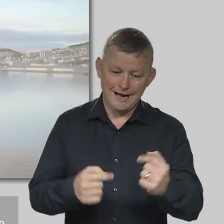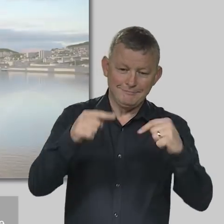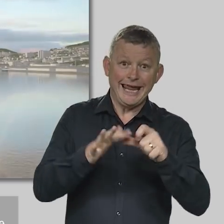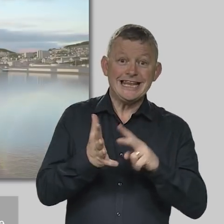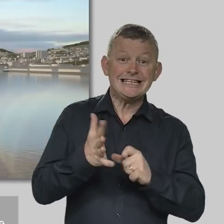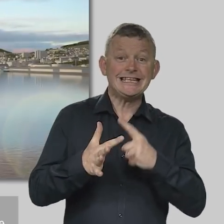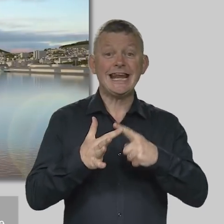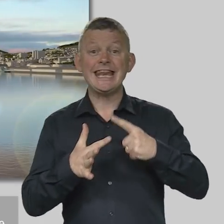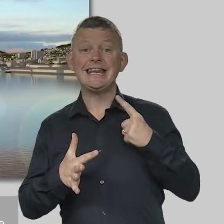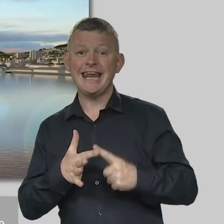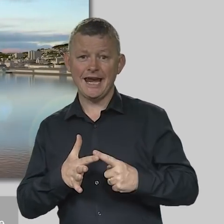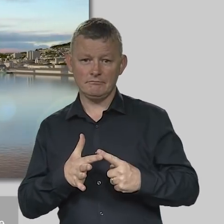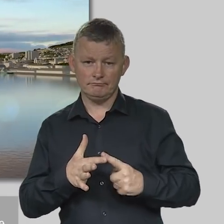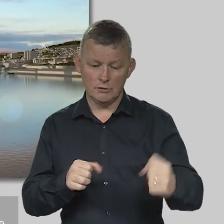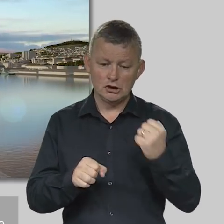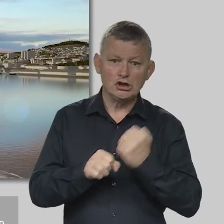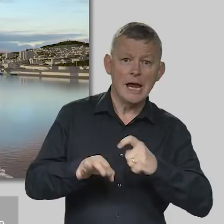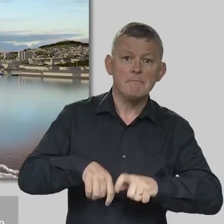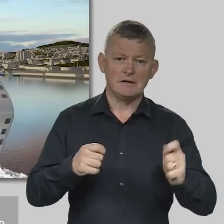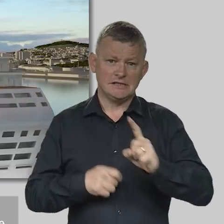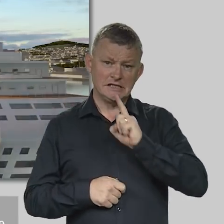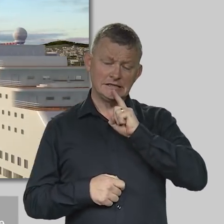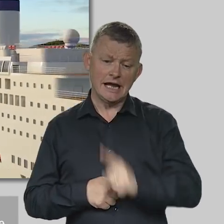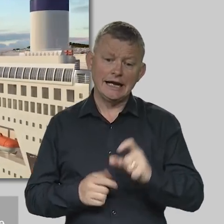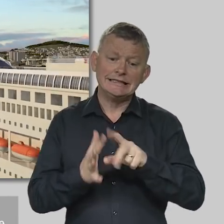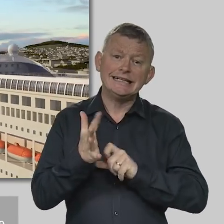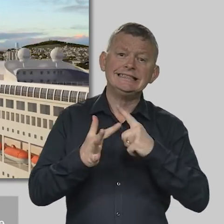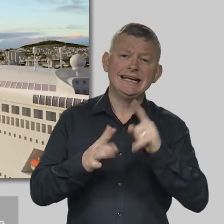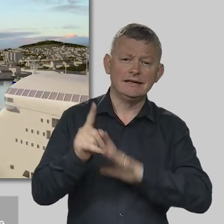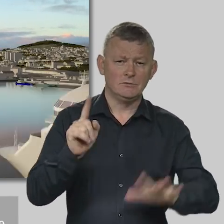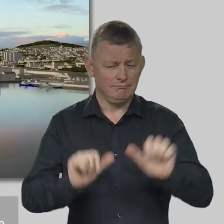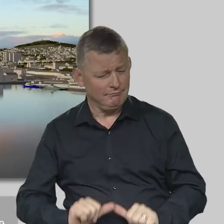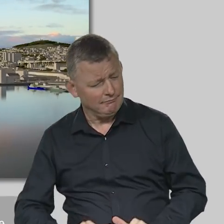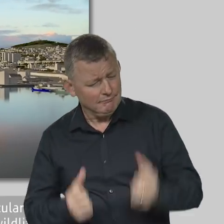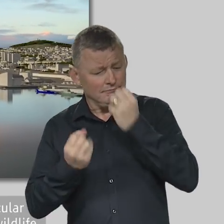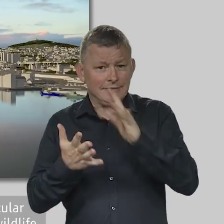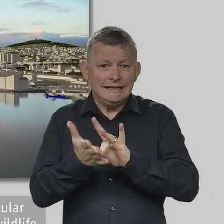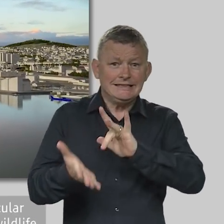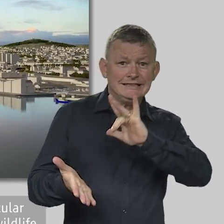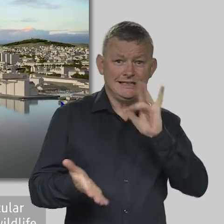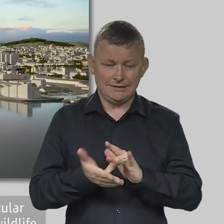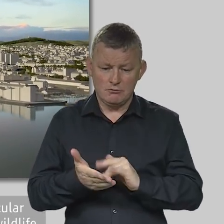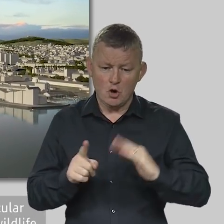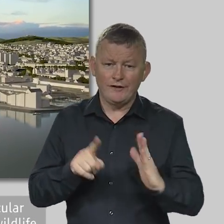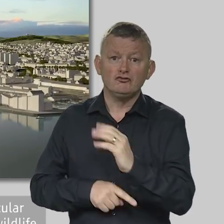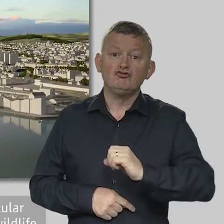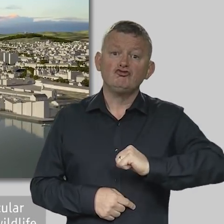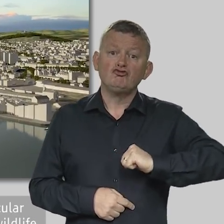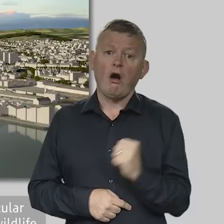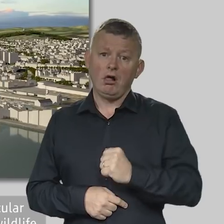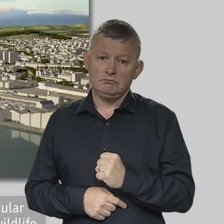Welcome to Dundee, the coolest little city in the UK, according to GQ magazine. Situated on the northeast of